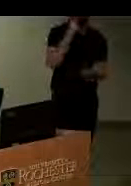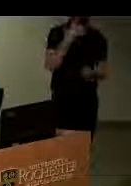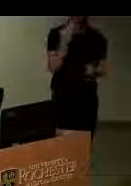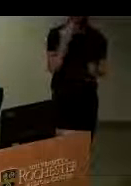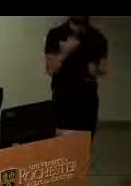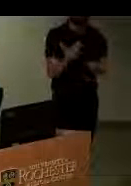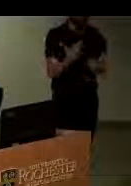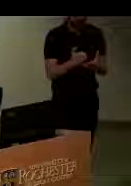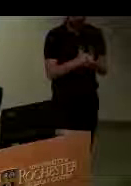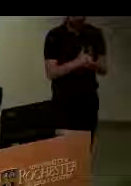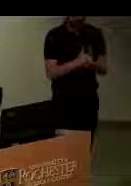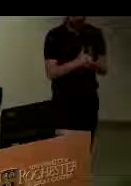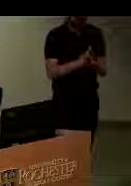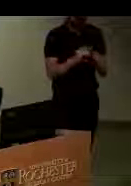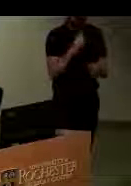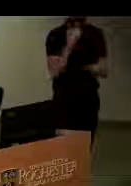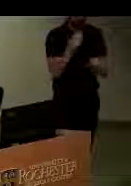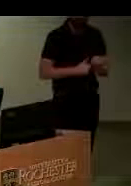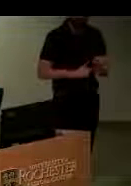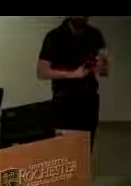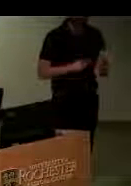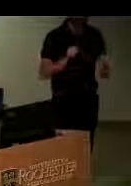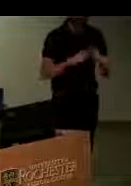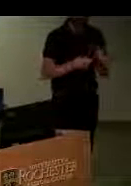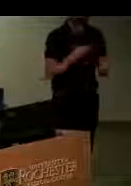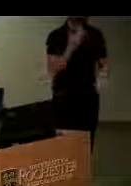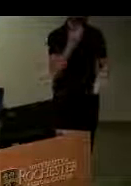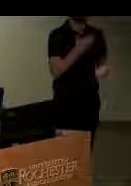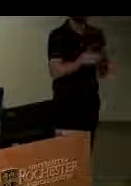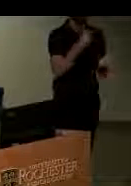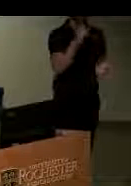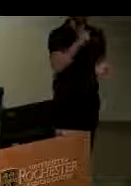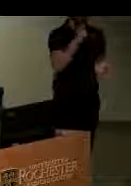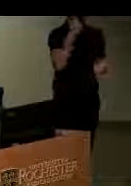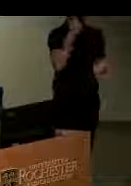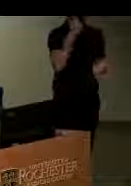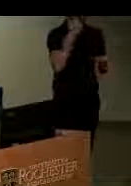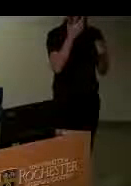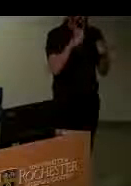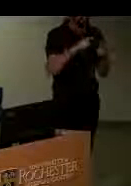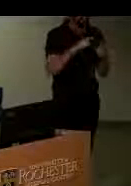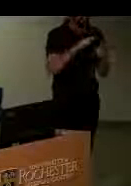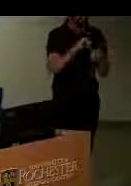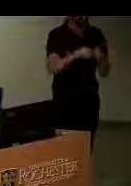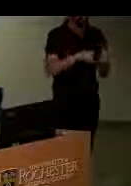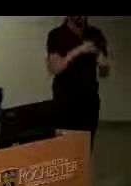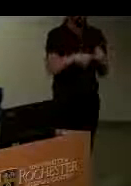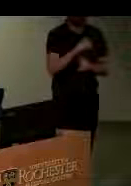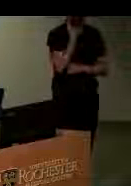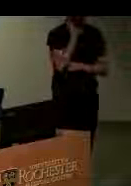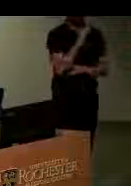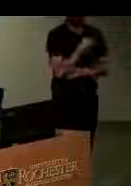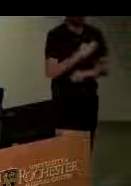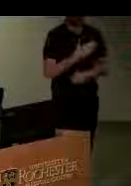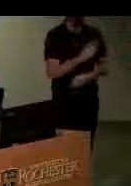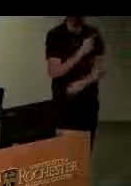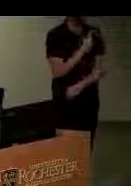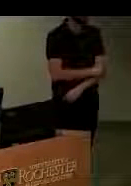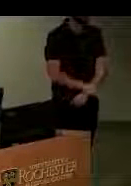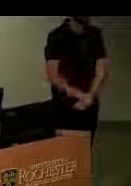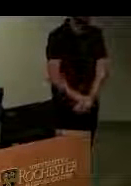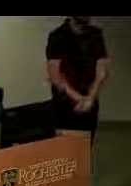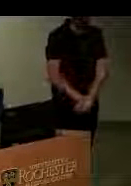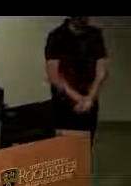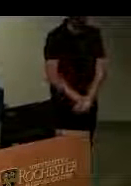passion. But maybe you'll understand before the lecture's out. And I loved my patients.